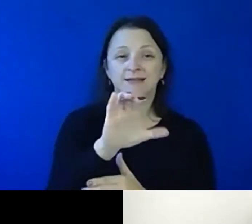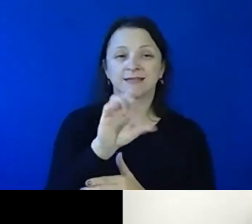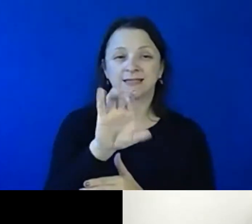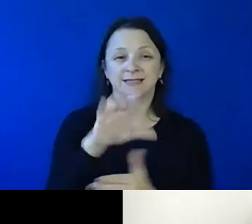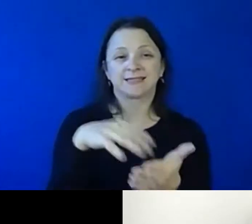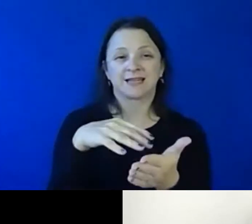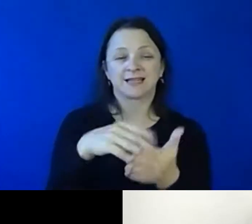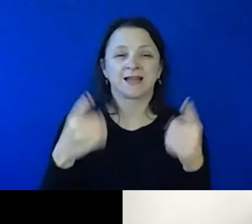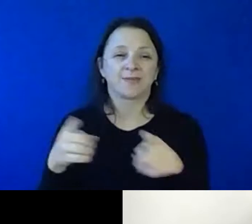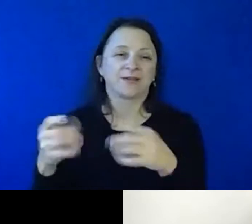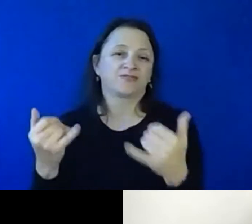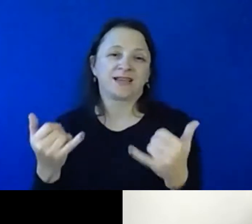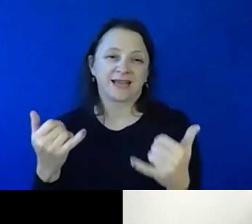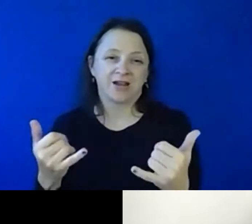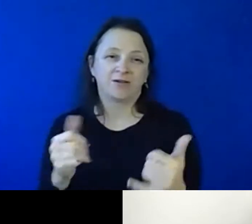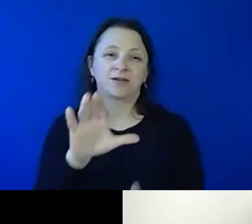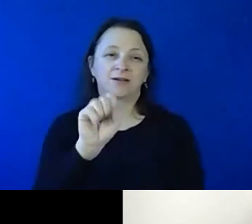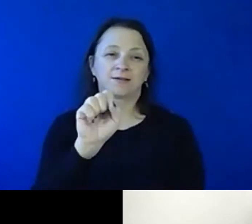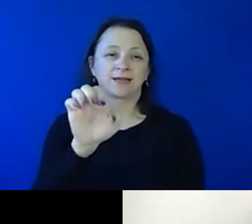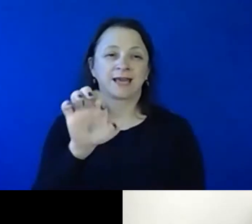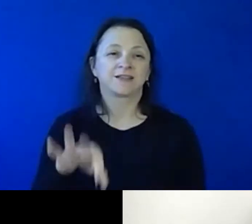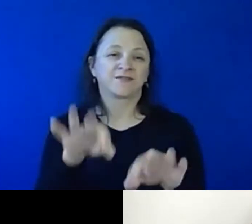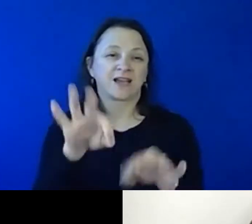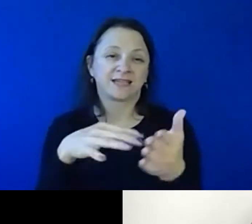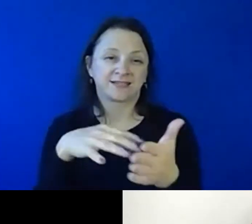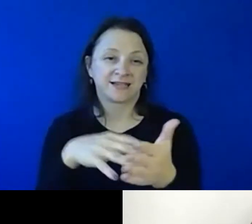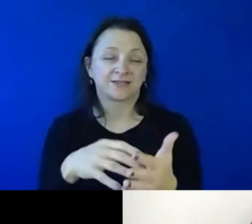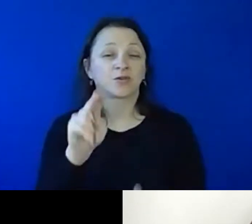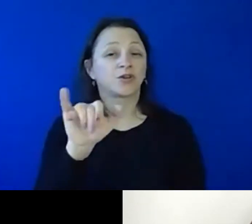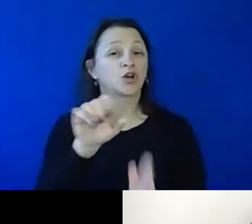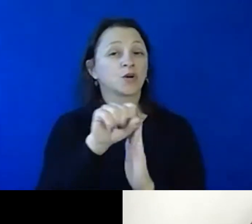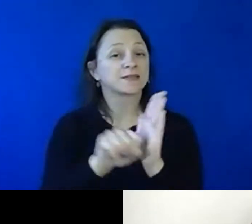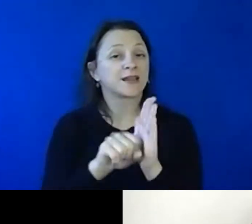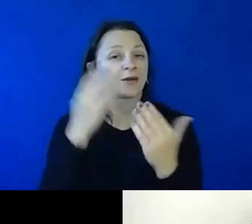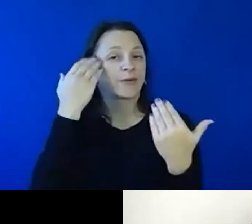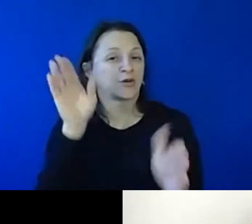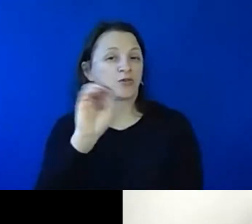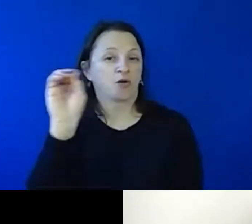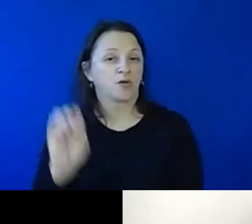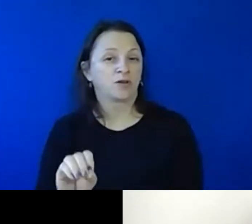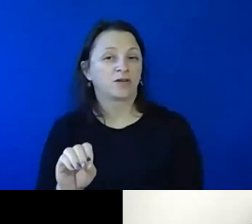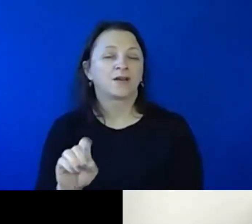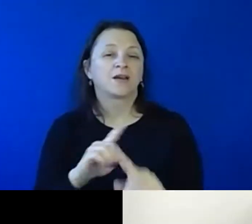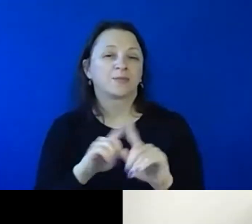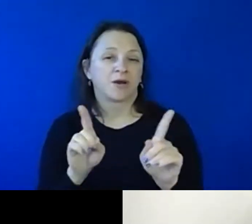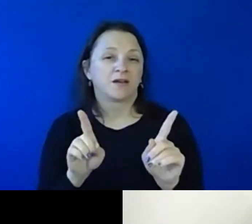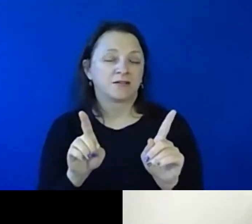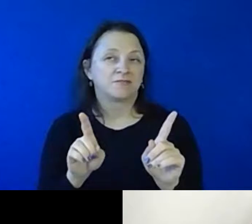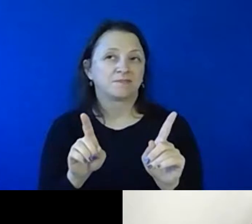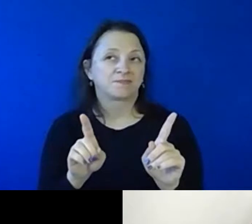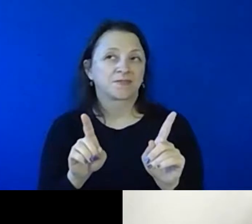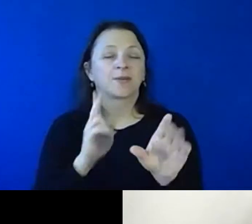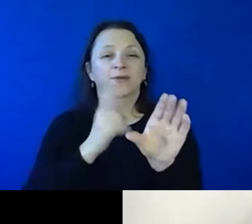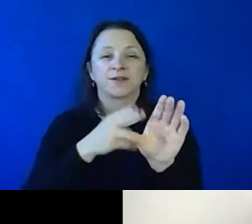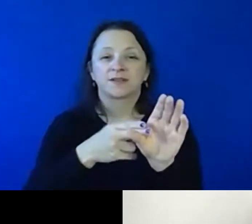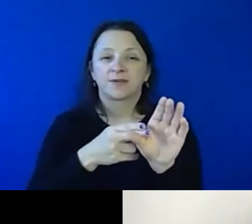are going on right now that are case finding studies. So no, we do not know the prevalence in New York State, but the